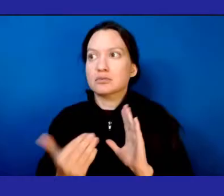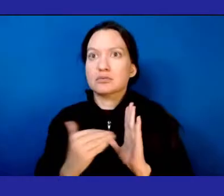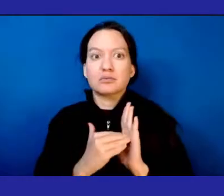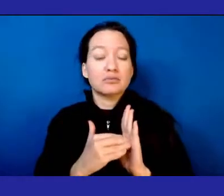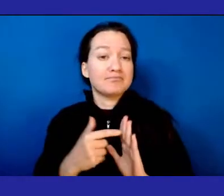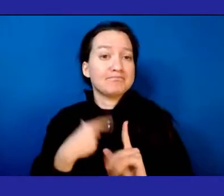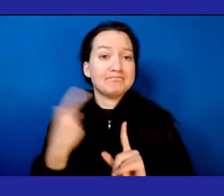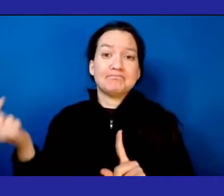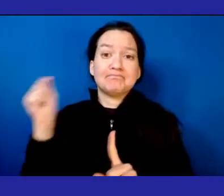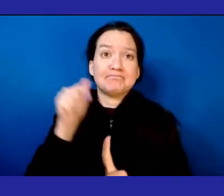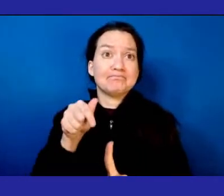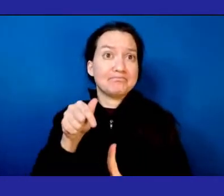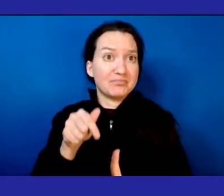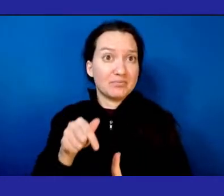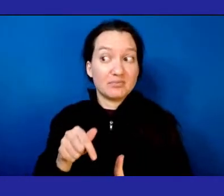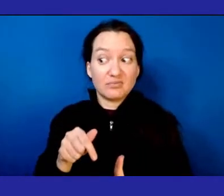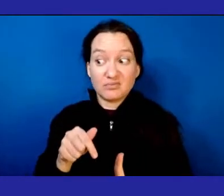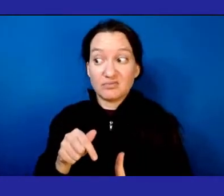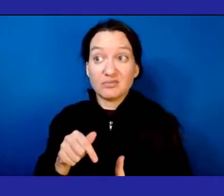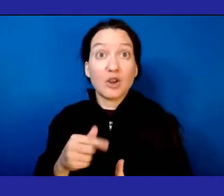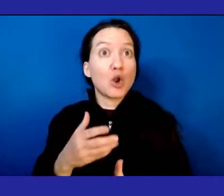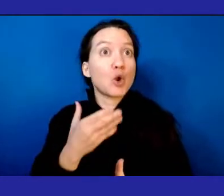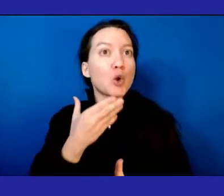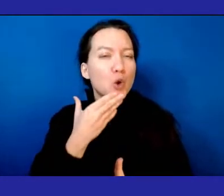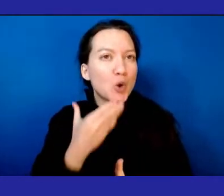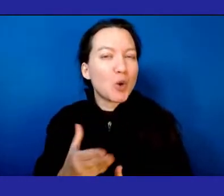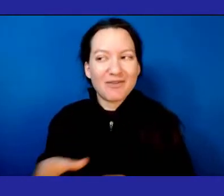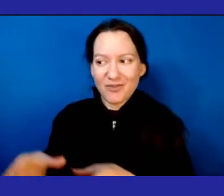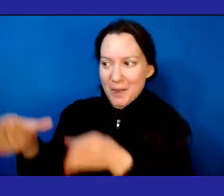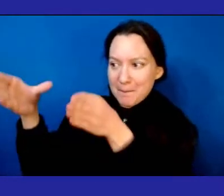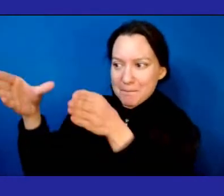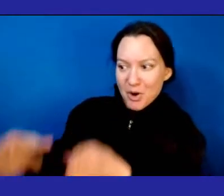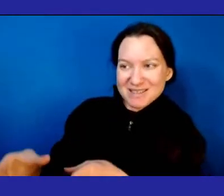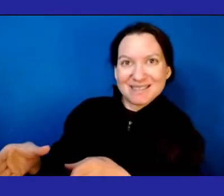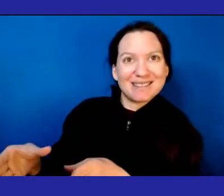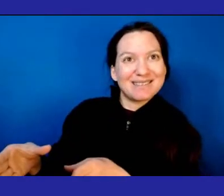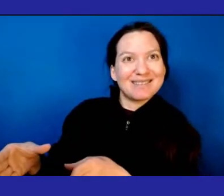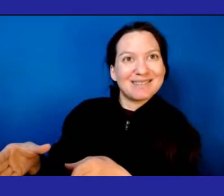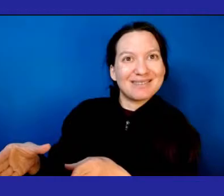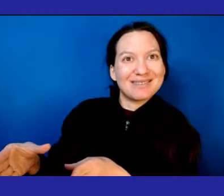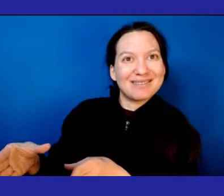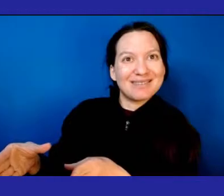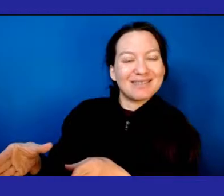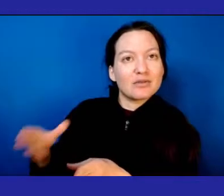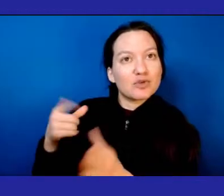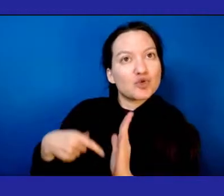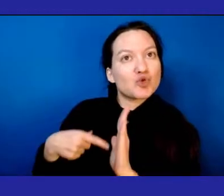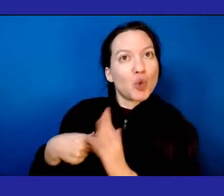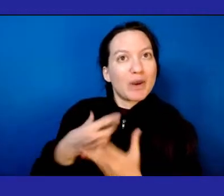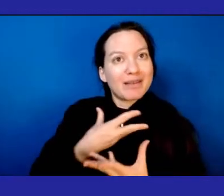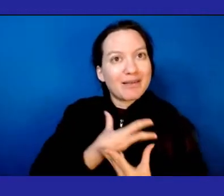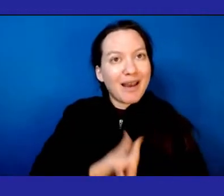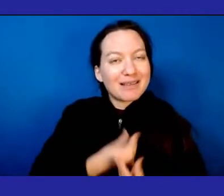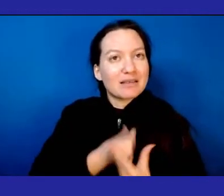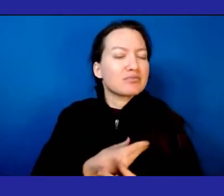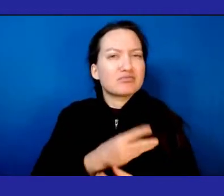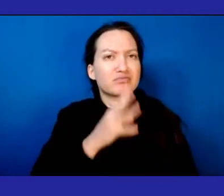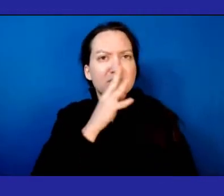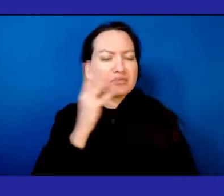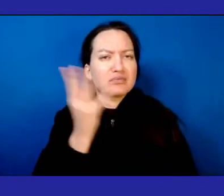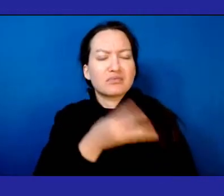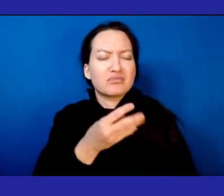back to the fact that it's good for the person to be showing kindness. Right, forget how